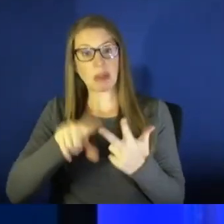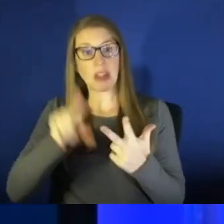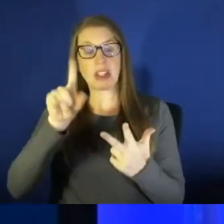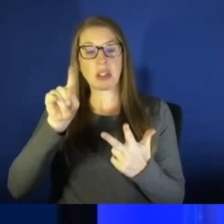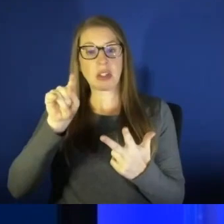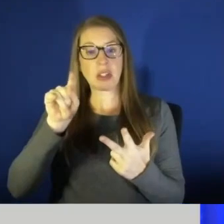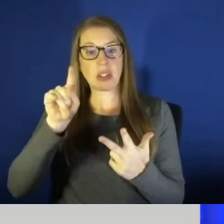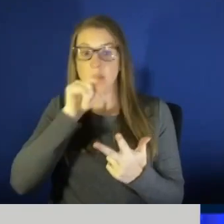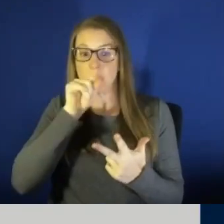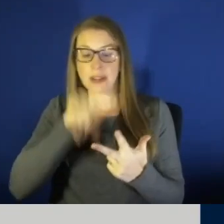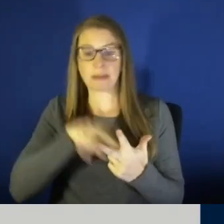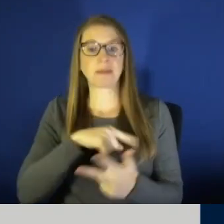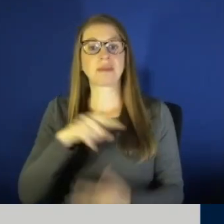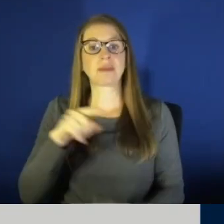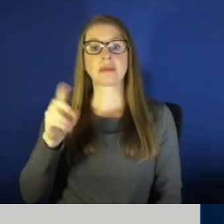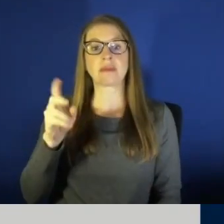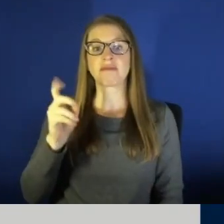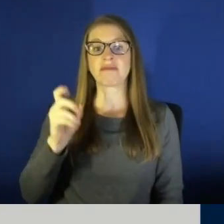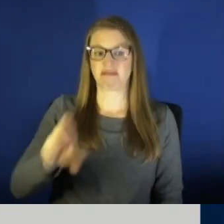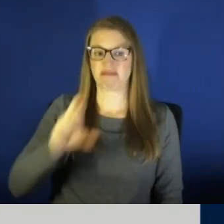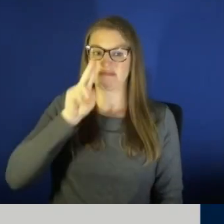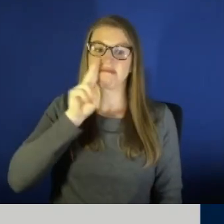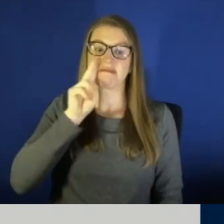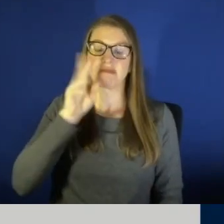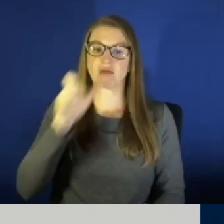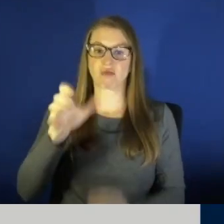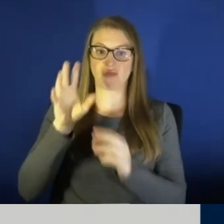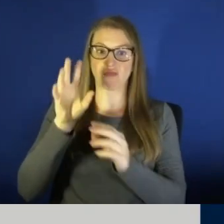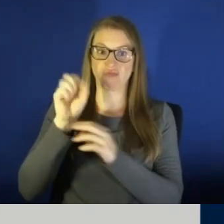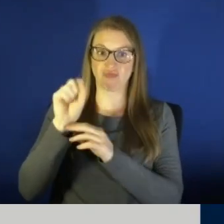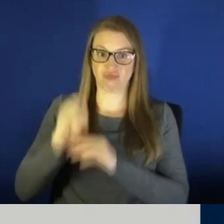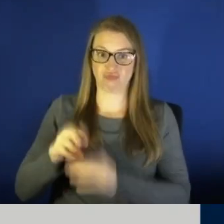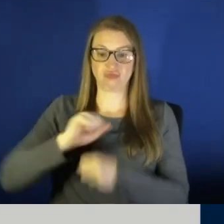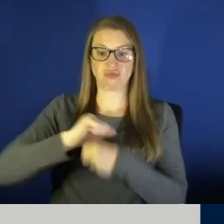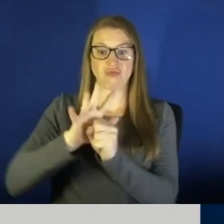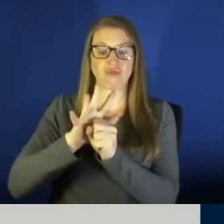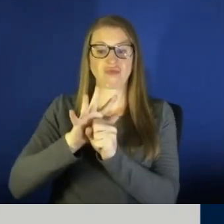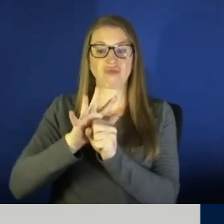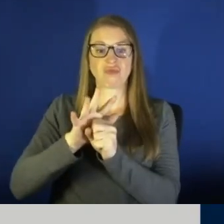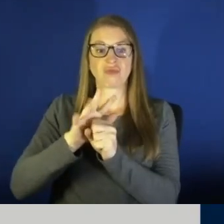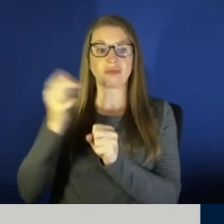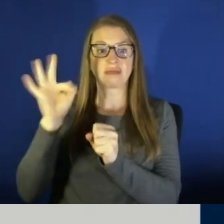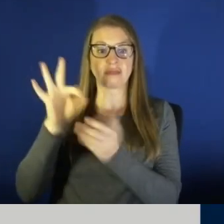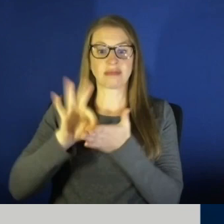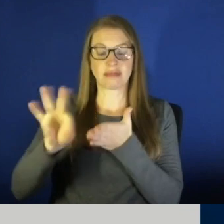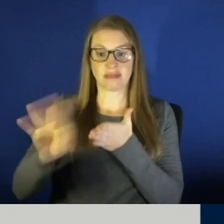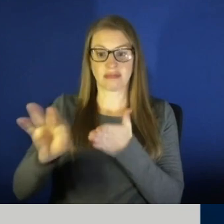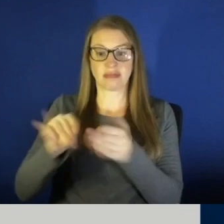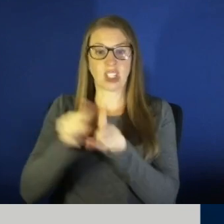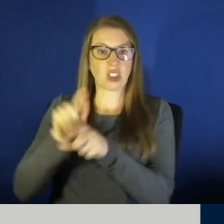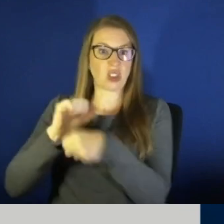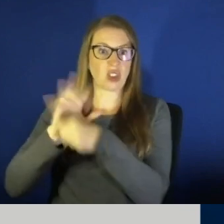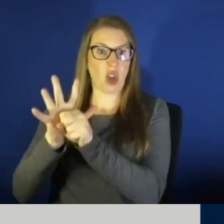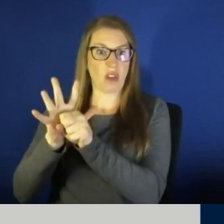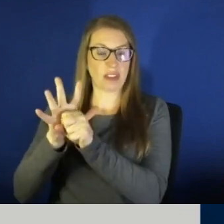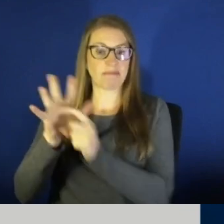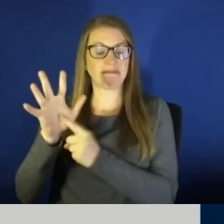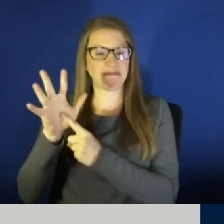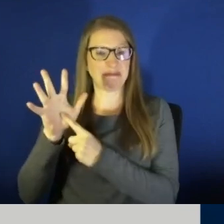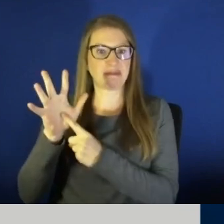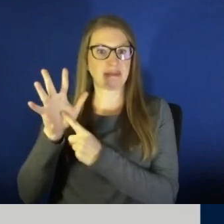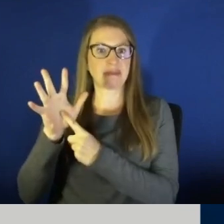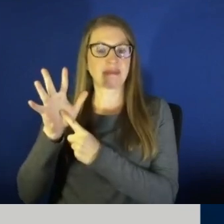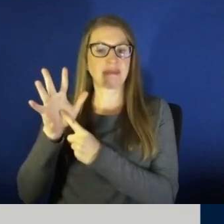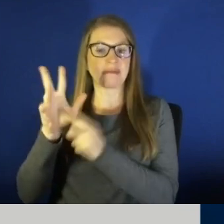Dr. Dana Hawkinson will join us here in just a bit with the latest COVID-19 count and the COVID headlines. But first, smoking is not the only cause of